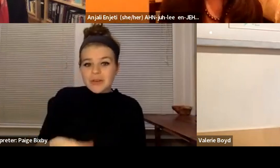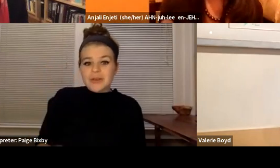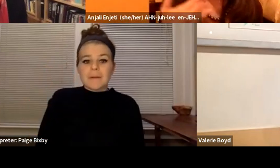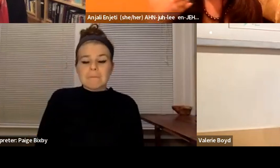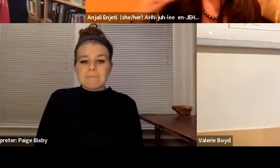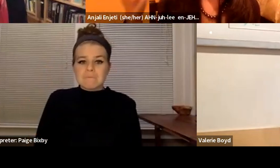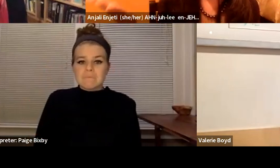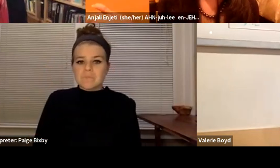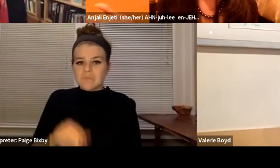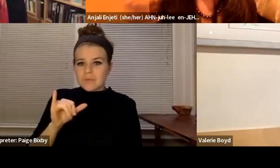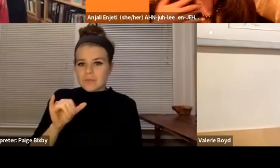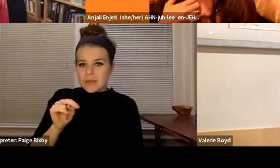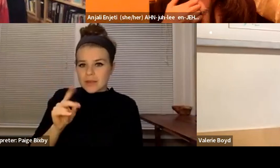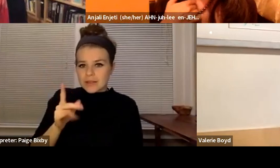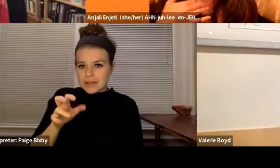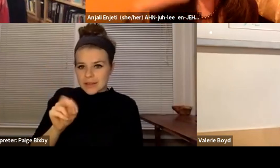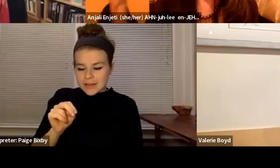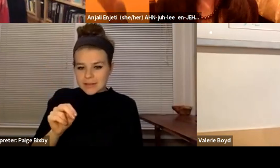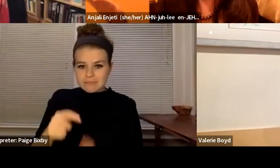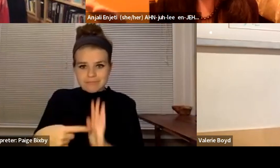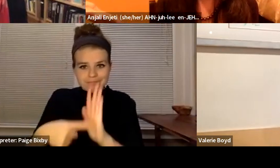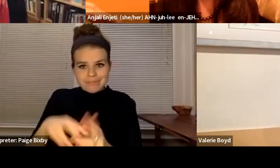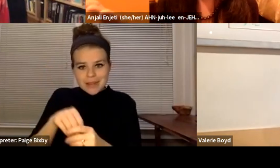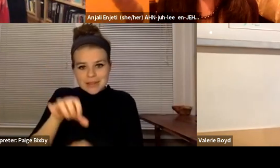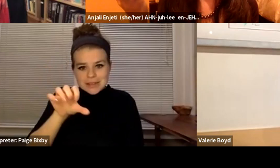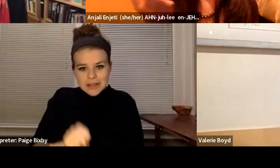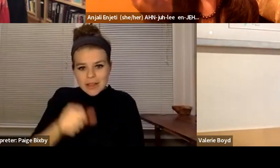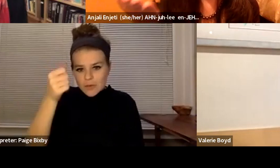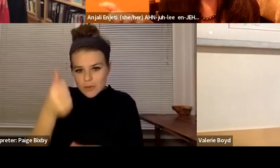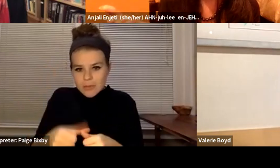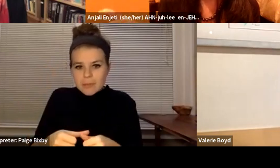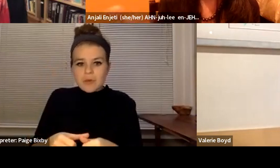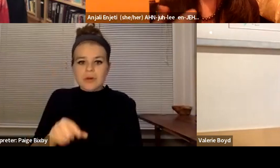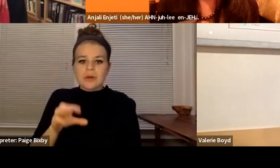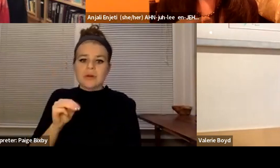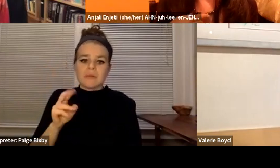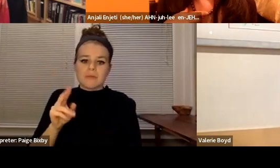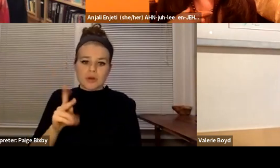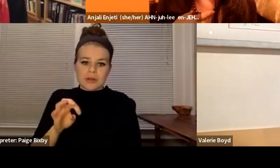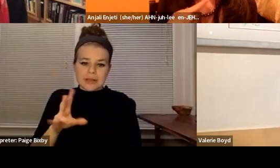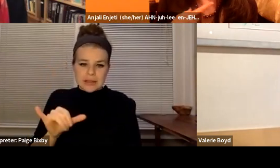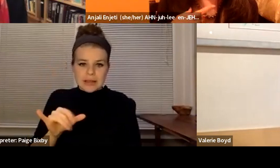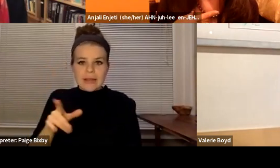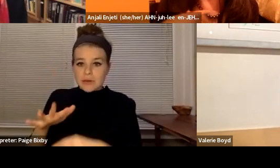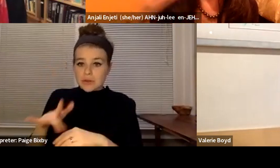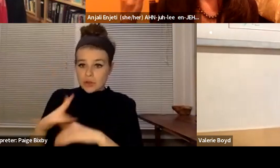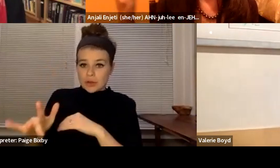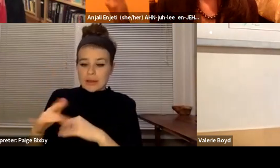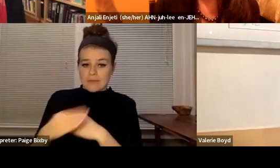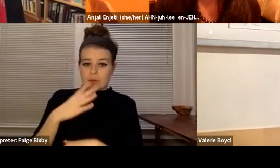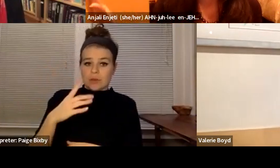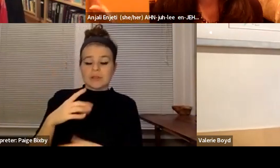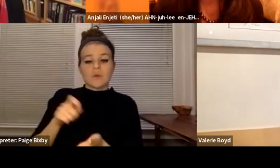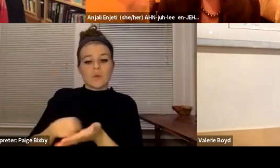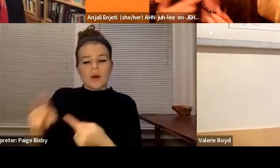depicted in the South, right? I remember, you know, Baraki Mukherjee, right? Who was a very early influence of me, wrote about Indians